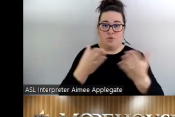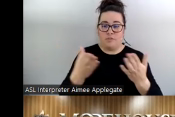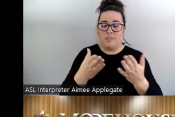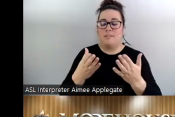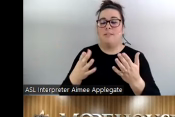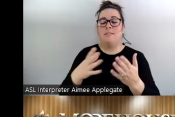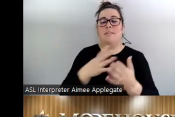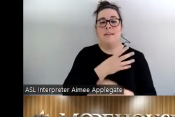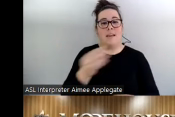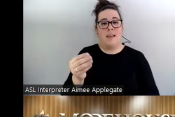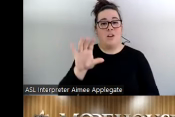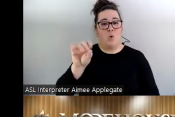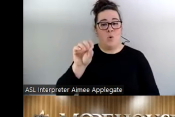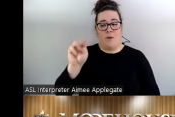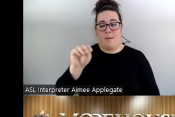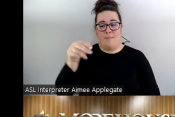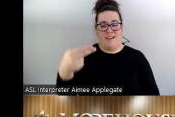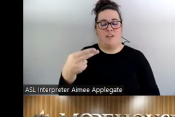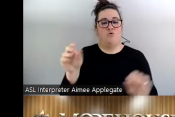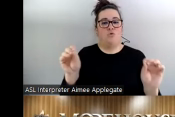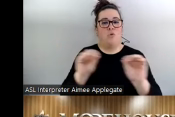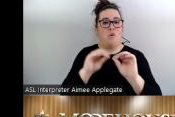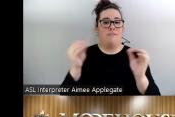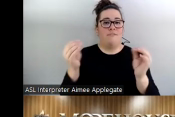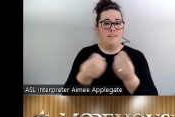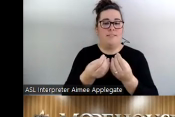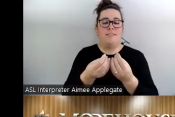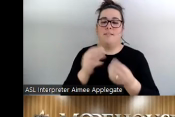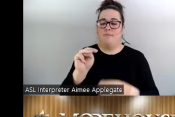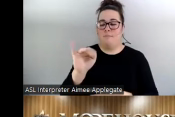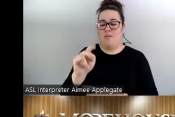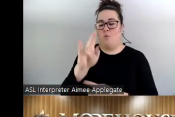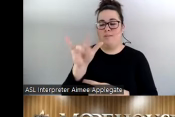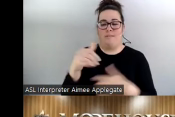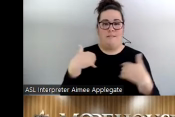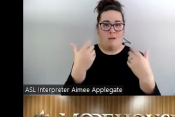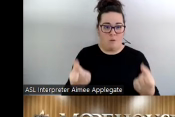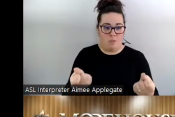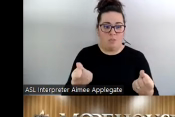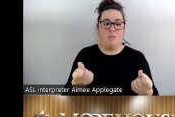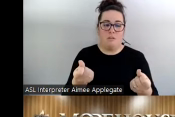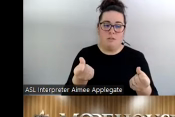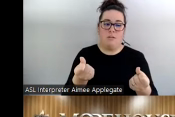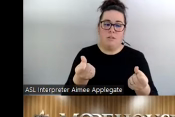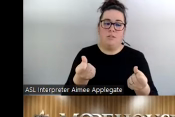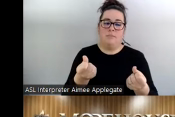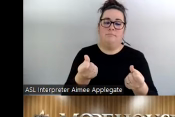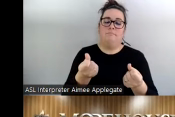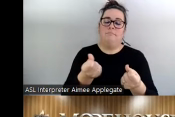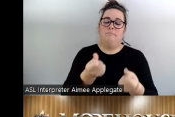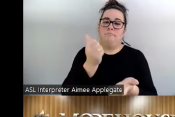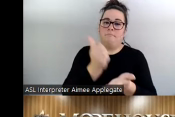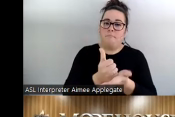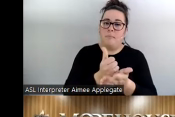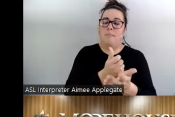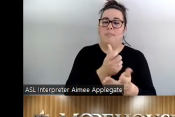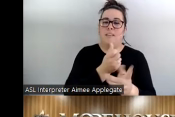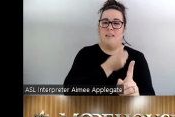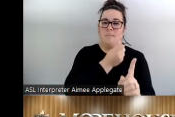Health, OMH, as part of the national infrastructure of mitigating the impact of COVID-19 within racial